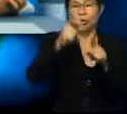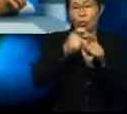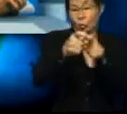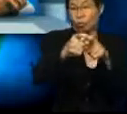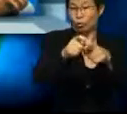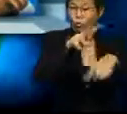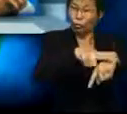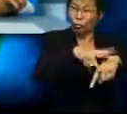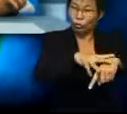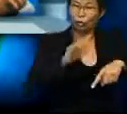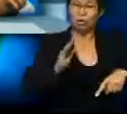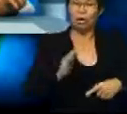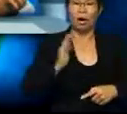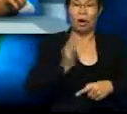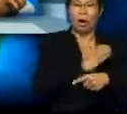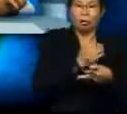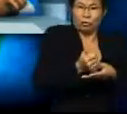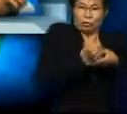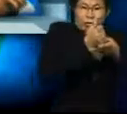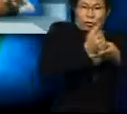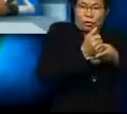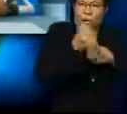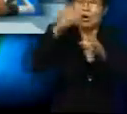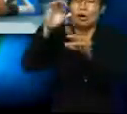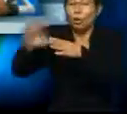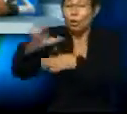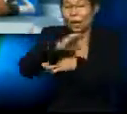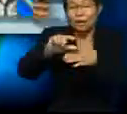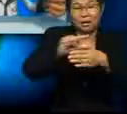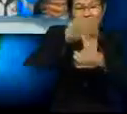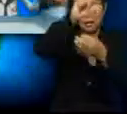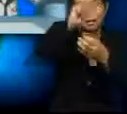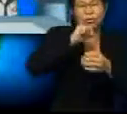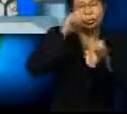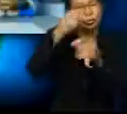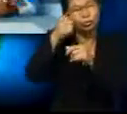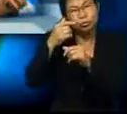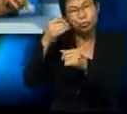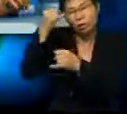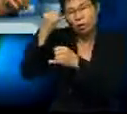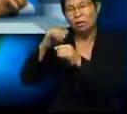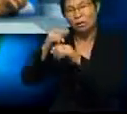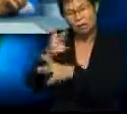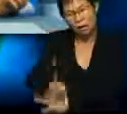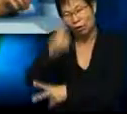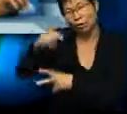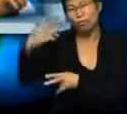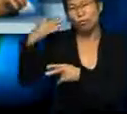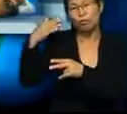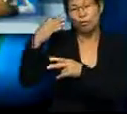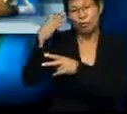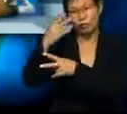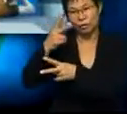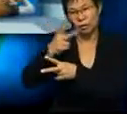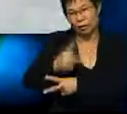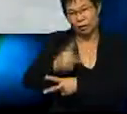warning. Our reserves of coal and gas are not going to last forever. They may become